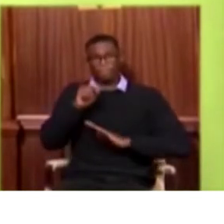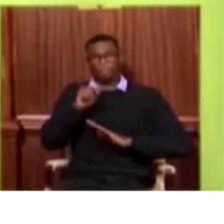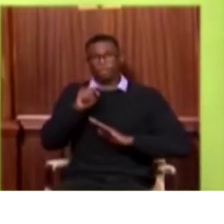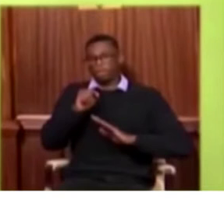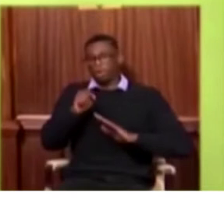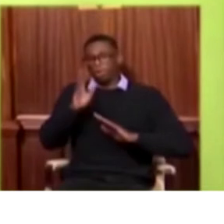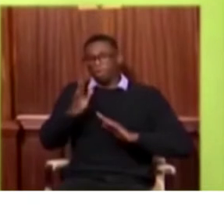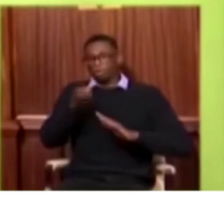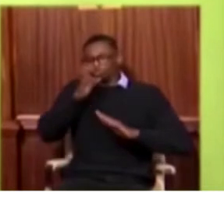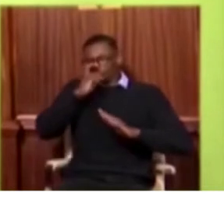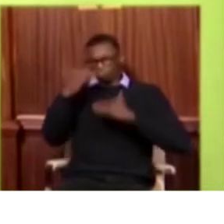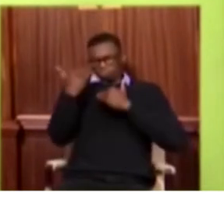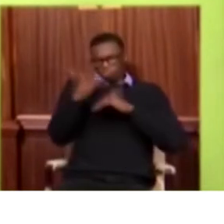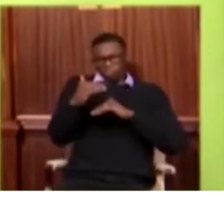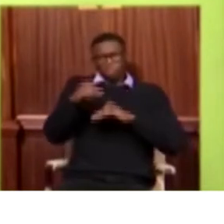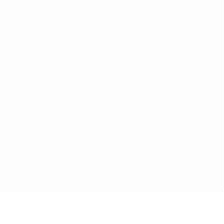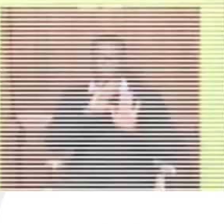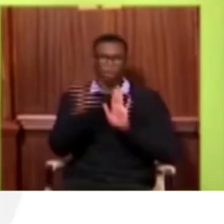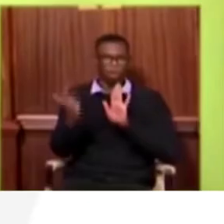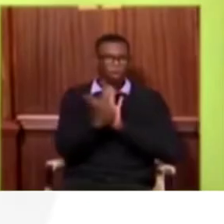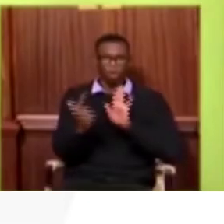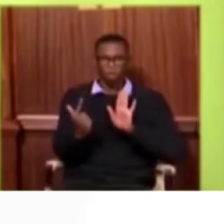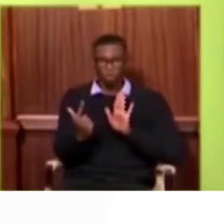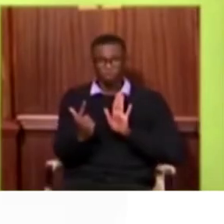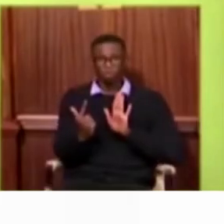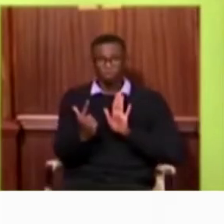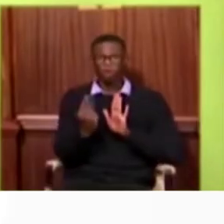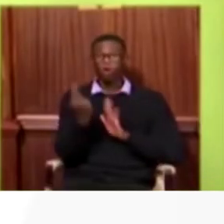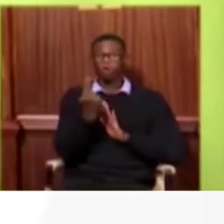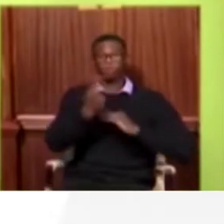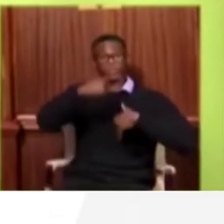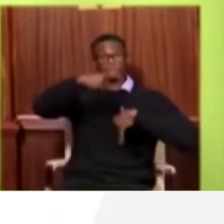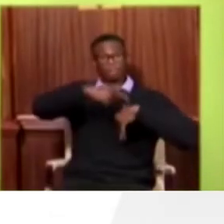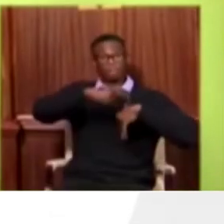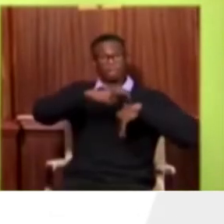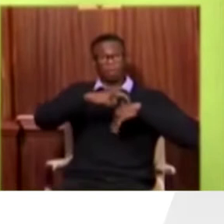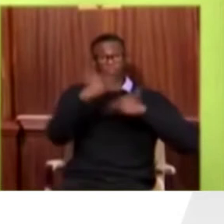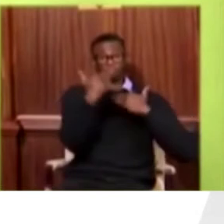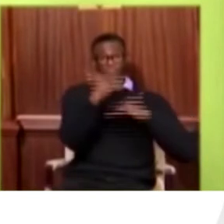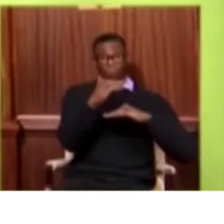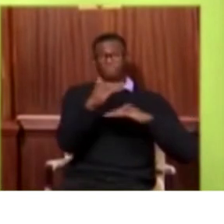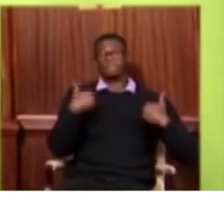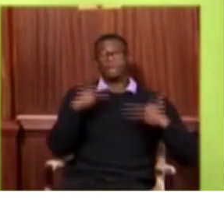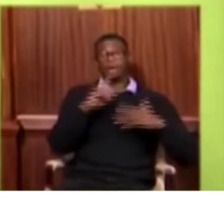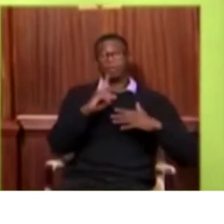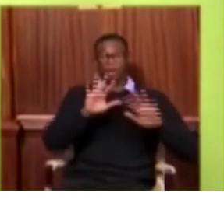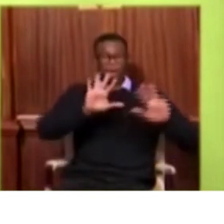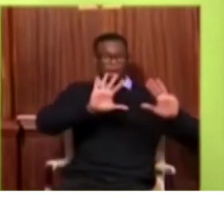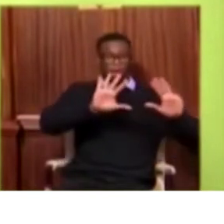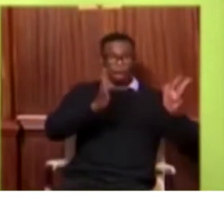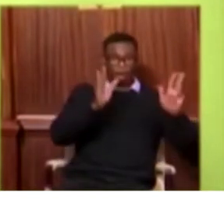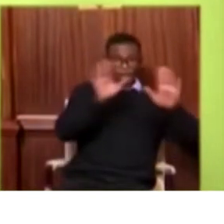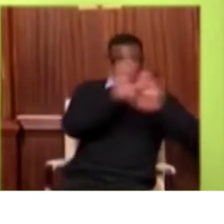next 14 days. A curfew will be in place from 9 p.m. to 4